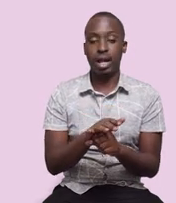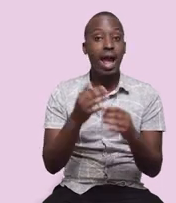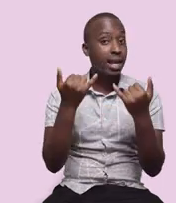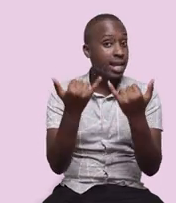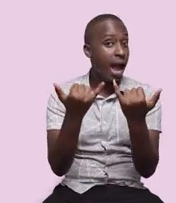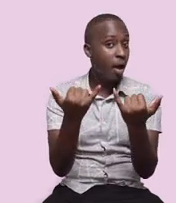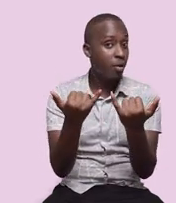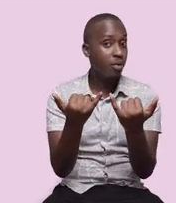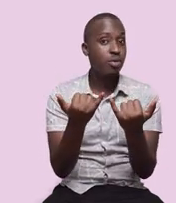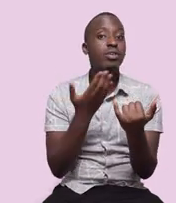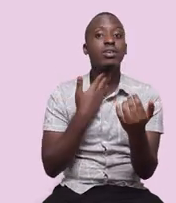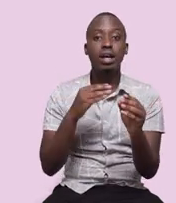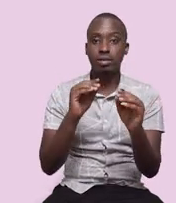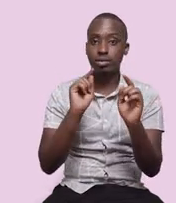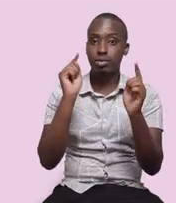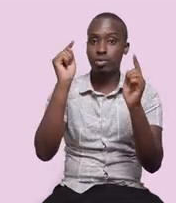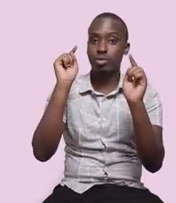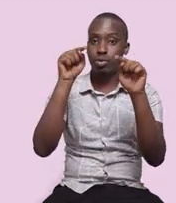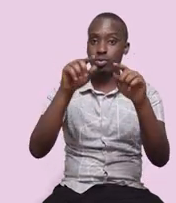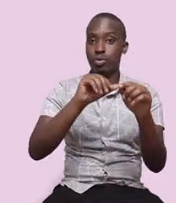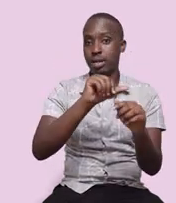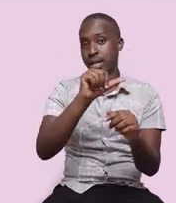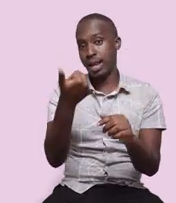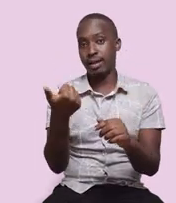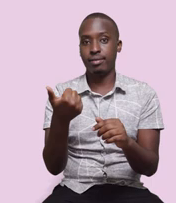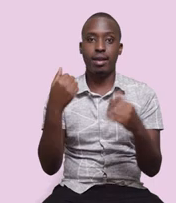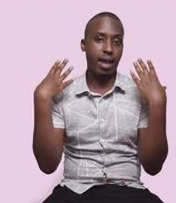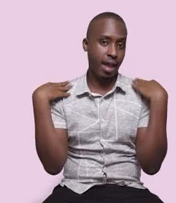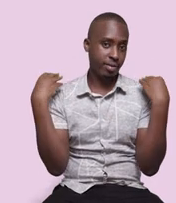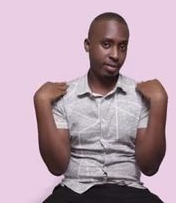Now let's go to next exercise.